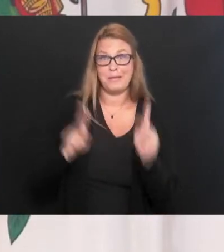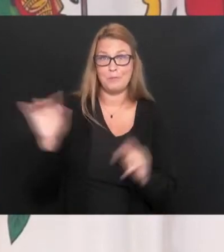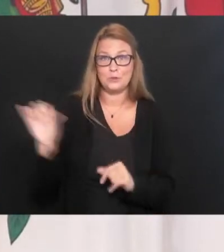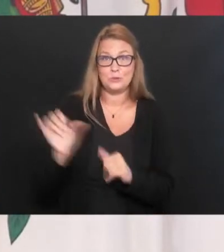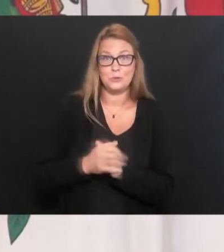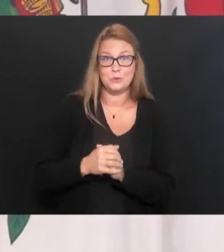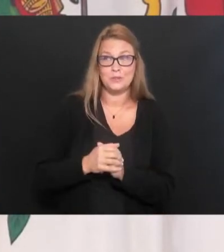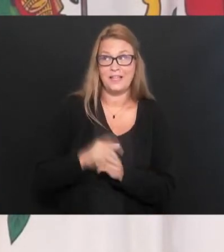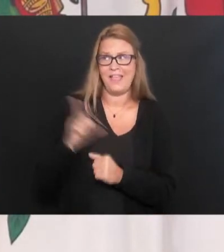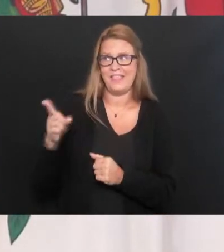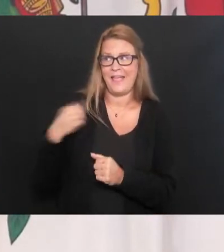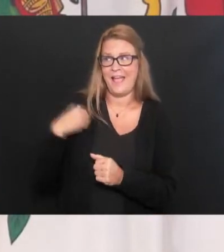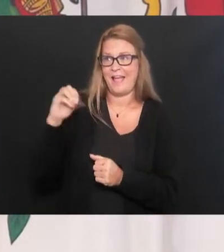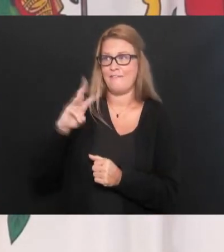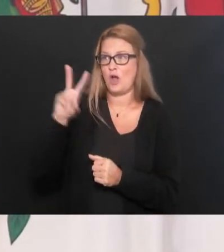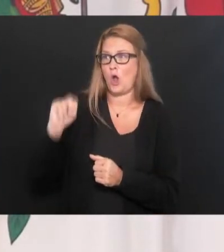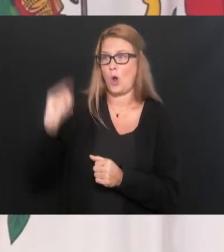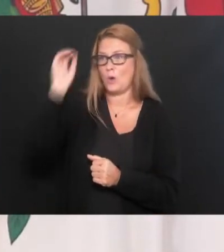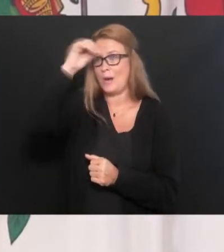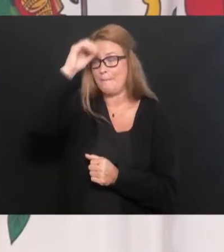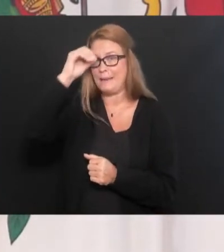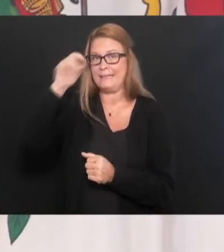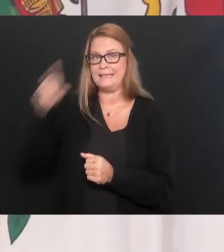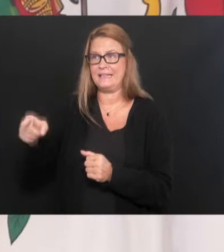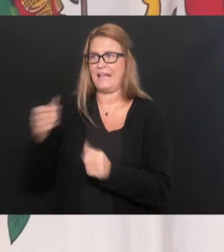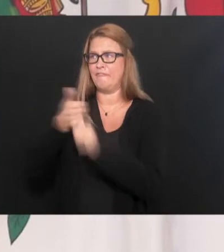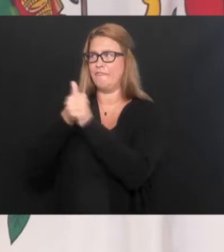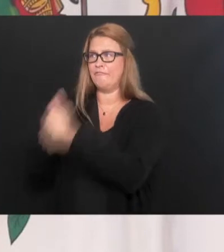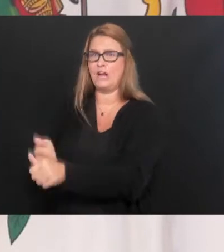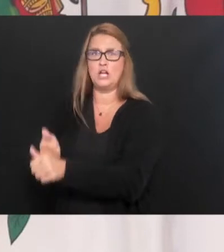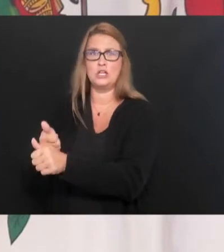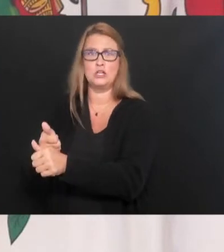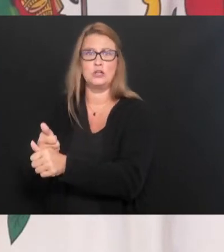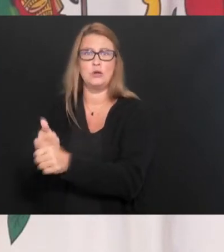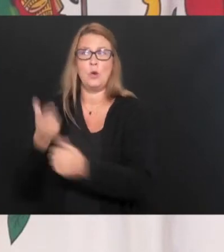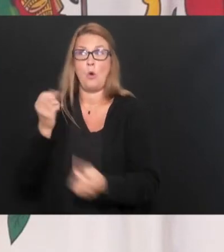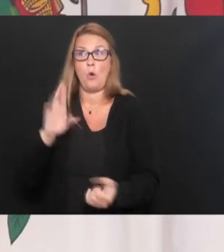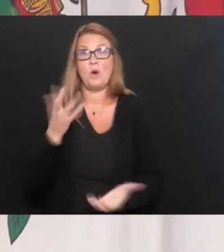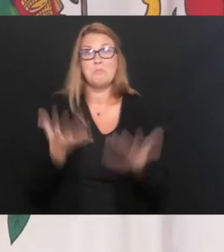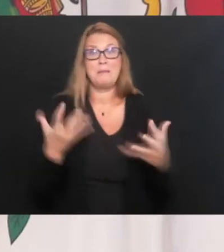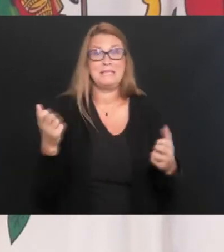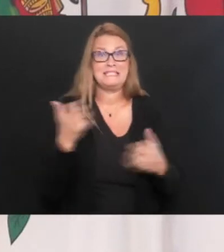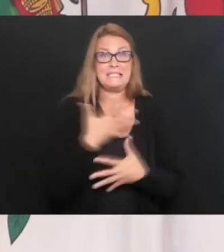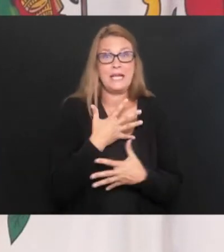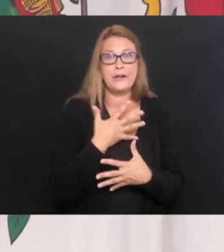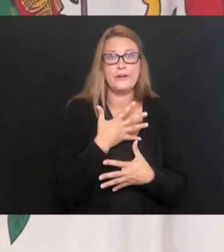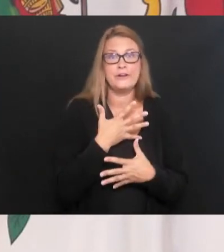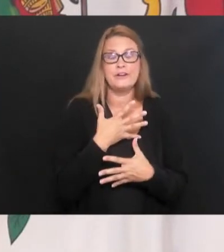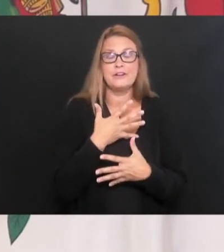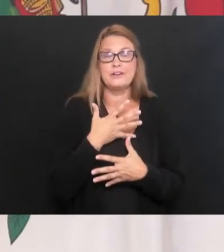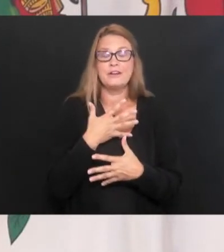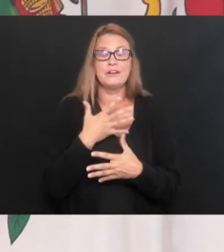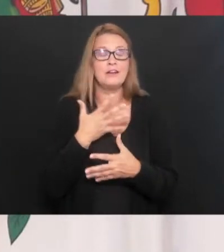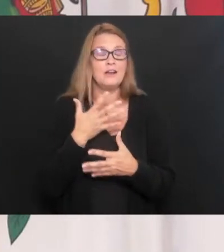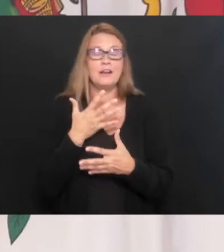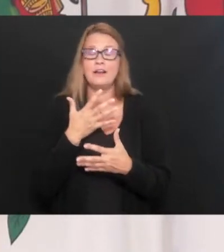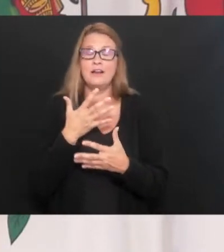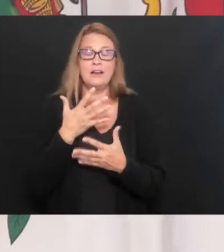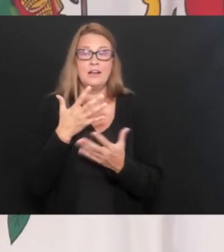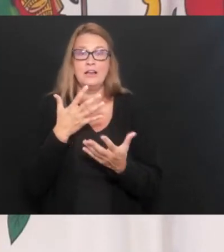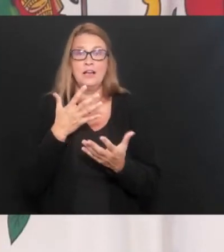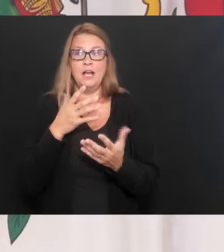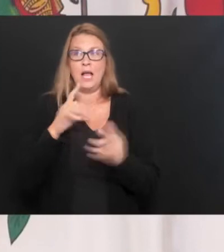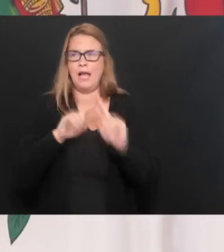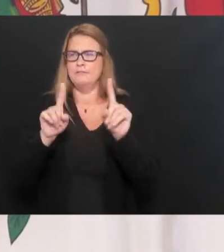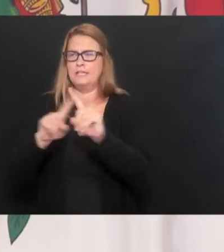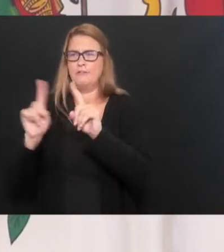have views and they listen to others and everything. And sometimes they can get scared to death, you know, about